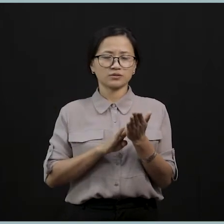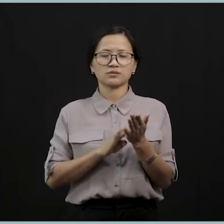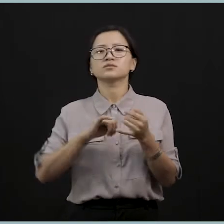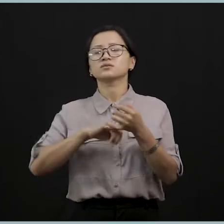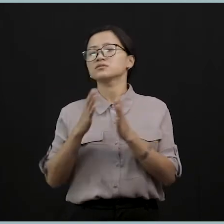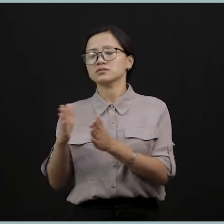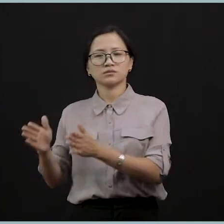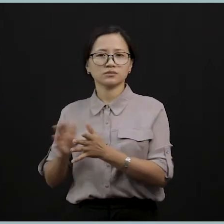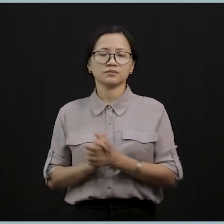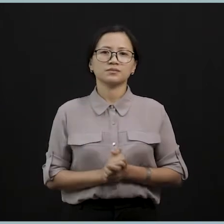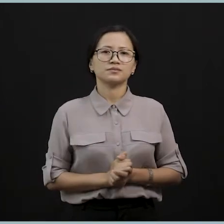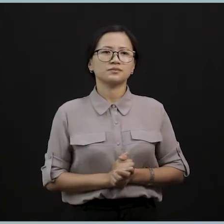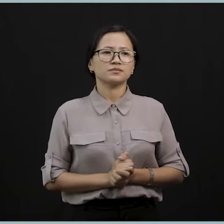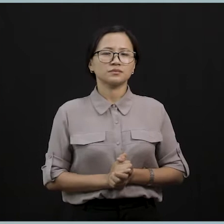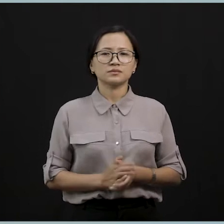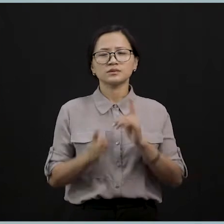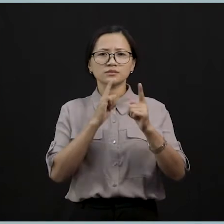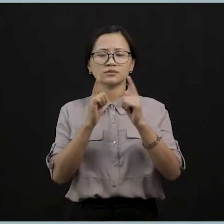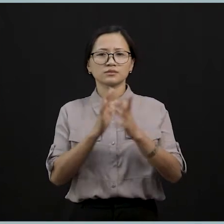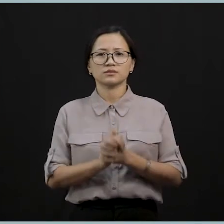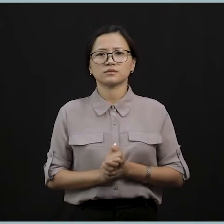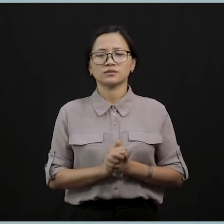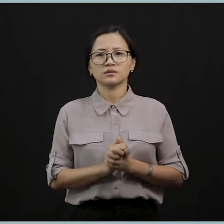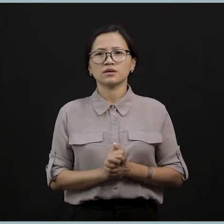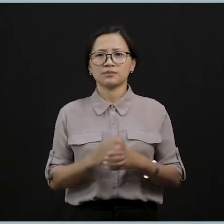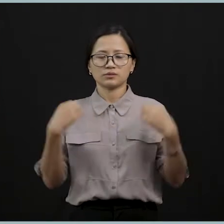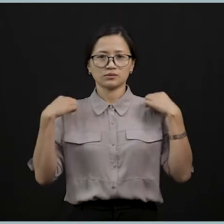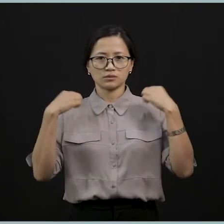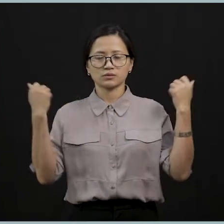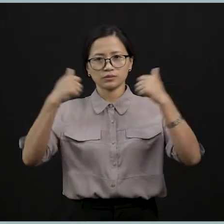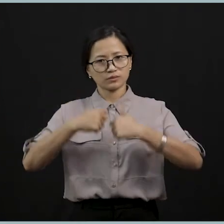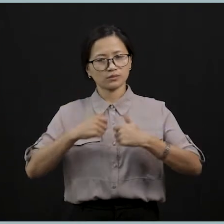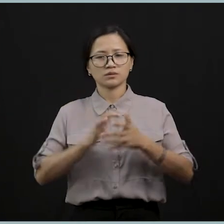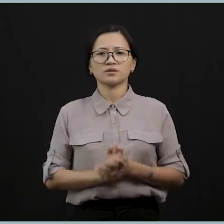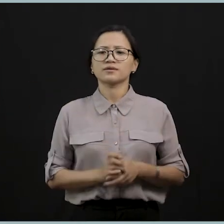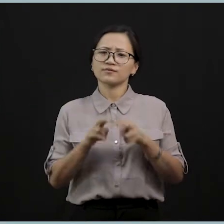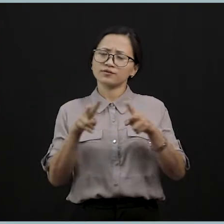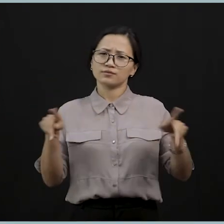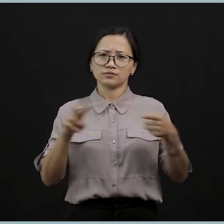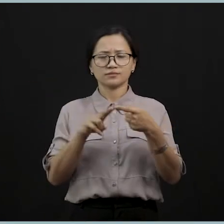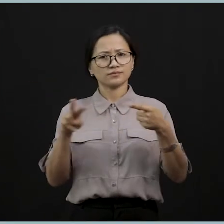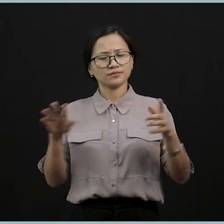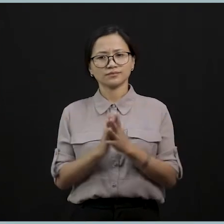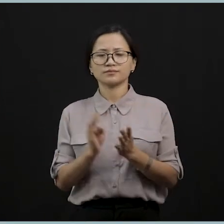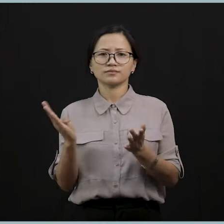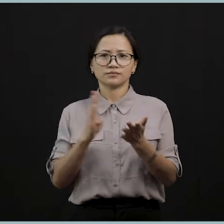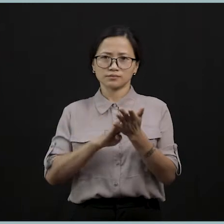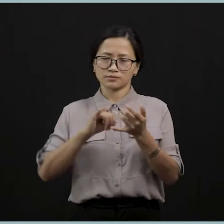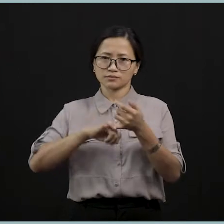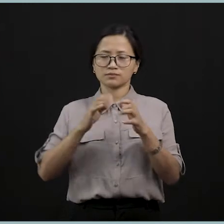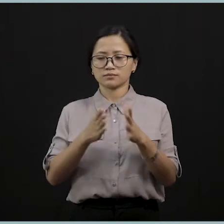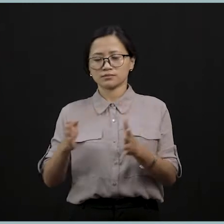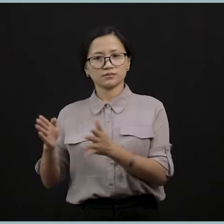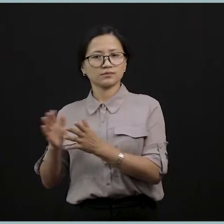discussed about seasons. We have also discussed about the clothes we wear at different seasons, right?